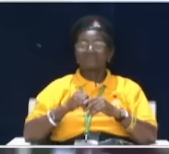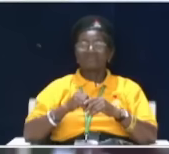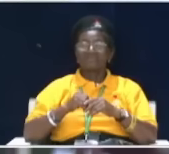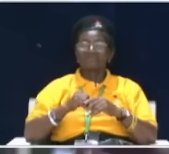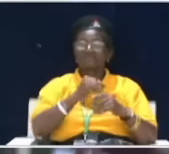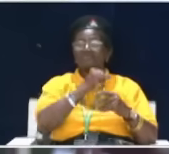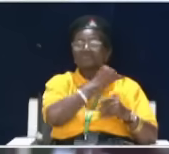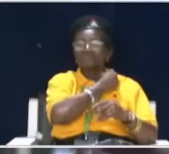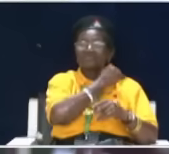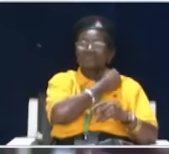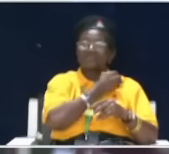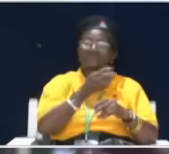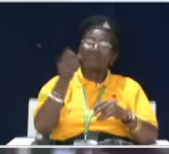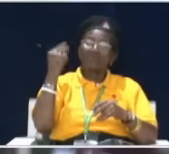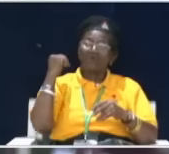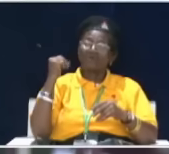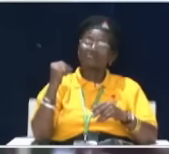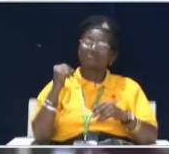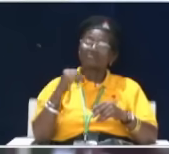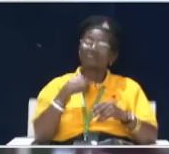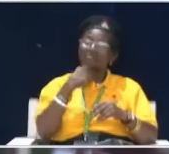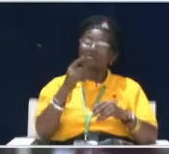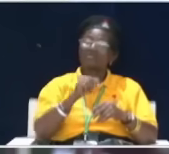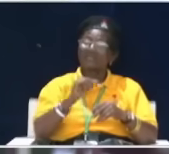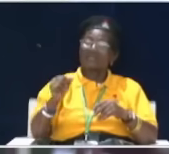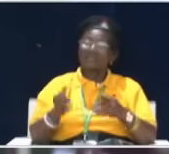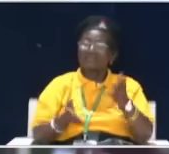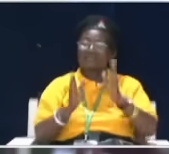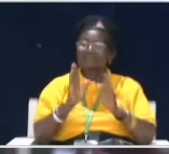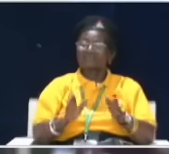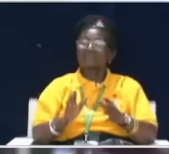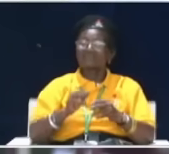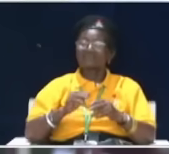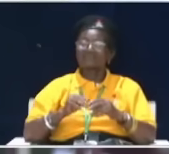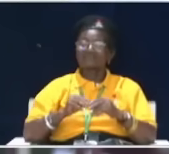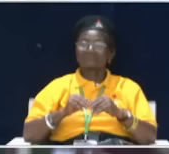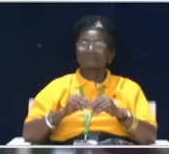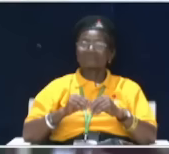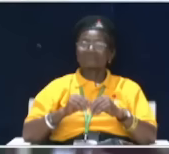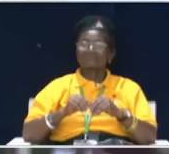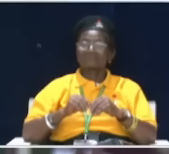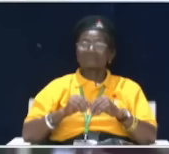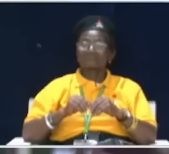Joseph was just a slave. Eru lasan lasan ni Joseph.